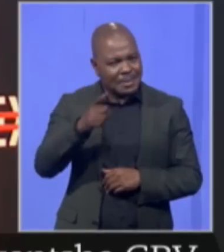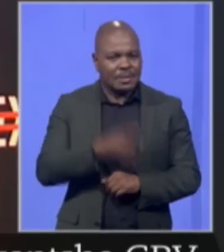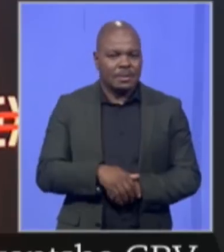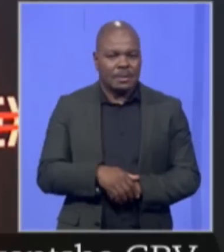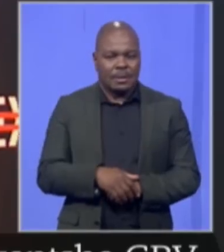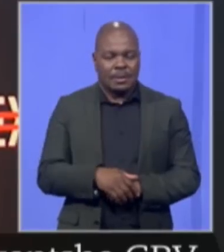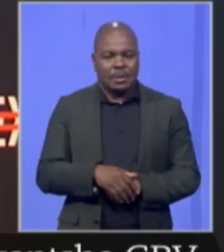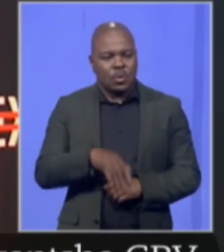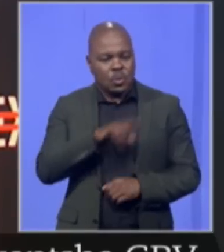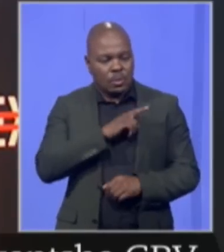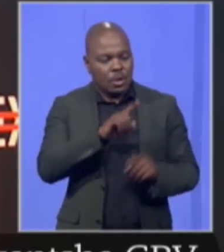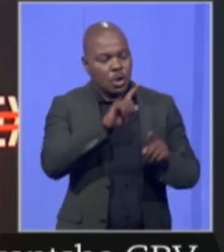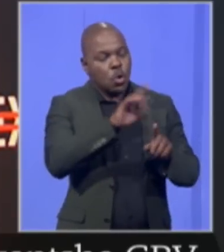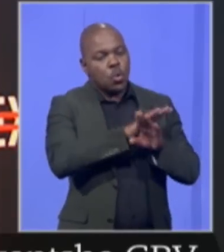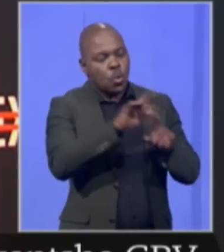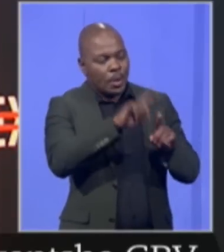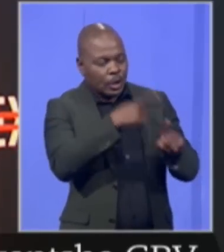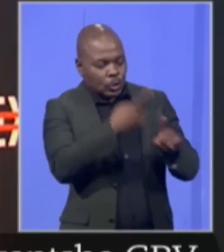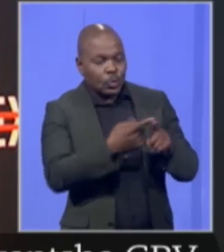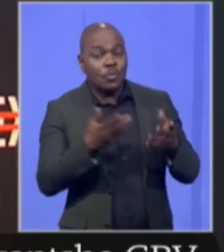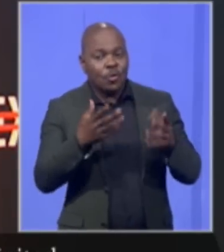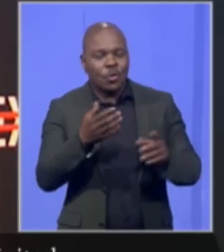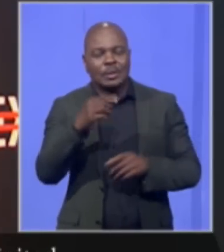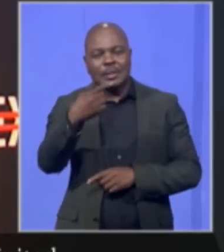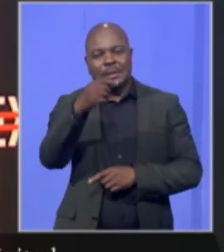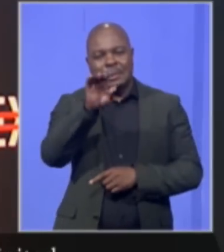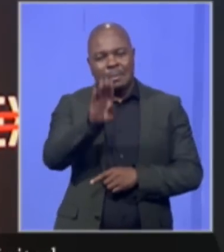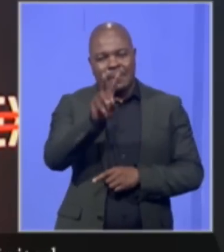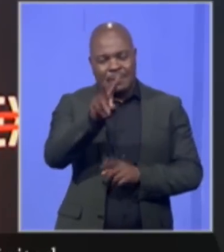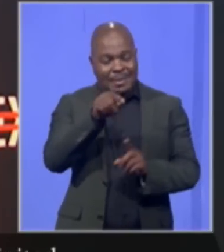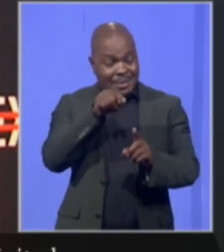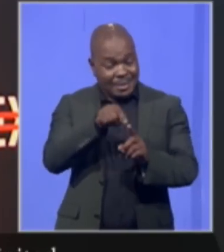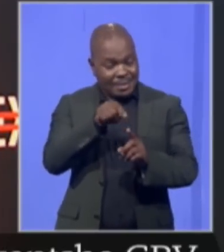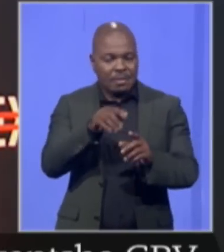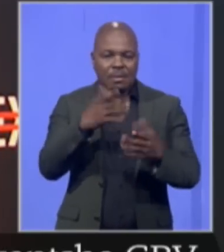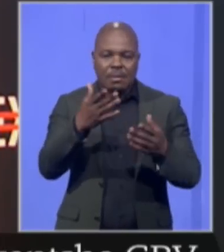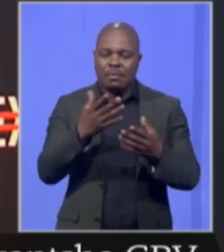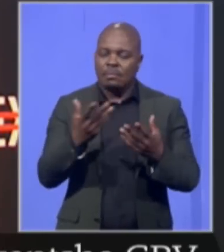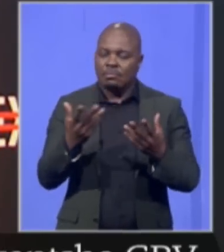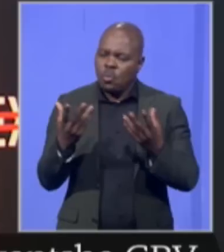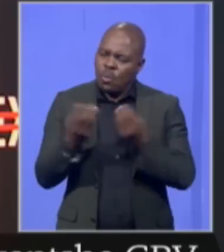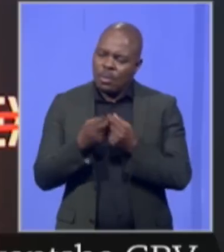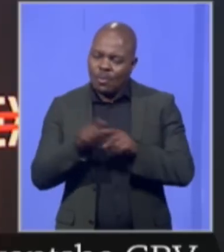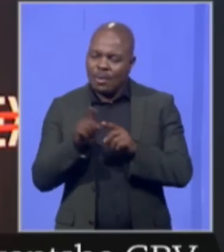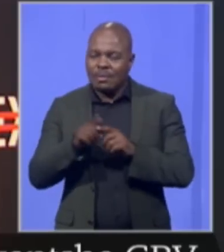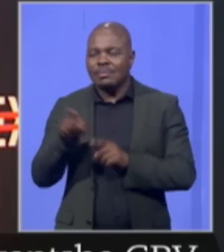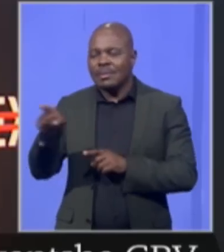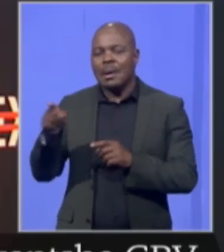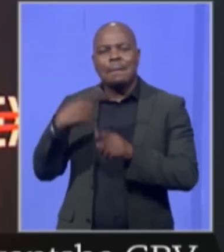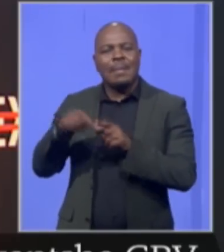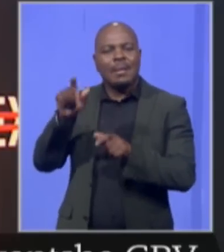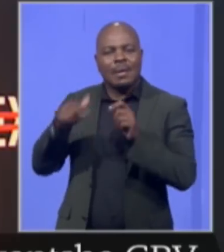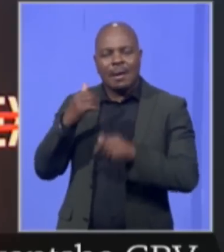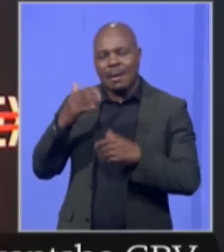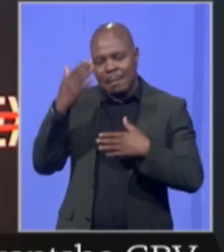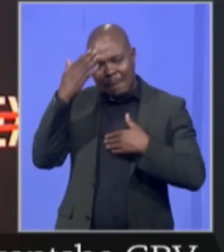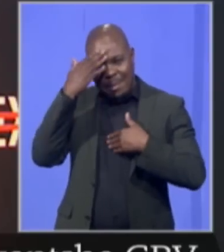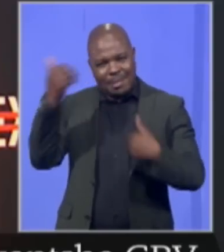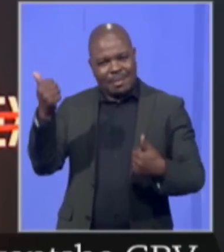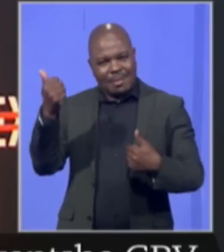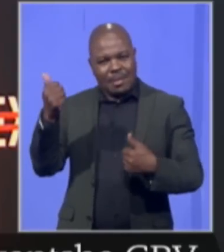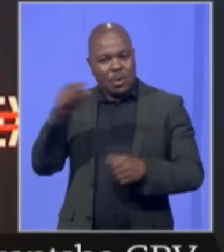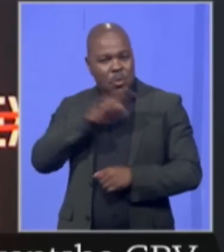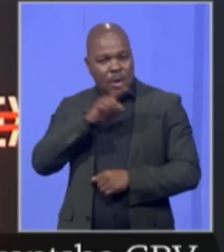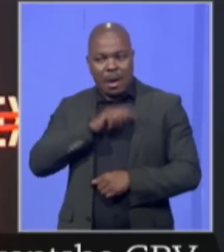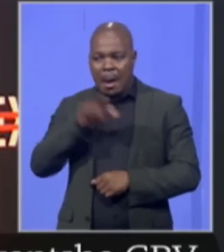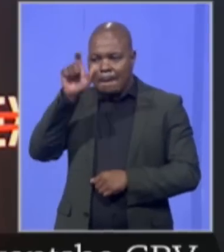no excuse against gender-based violence. It also goes hand in hand with the mental health of the players because no one is being born like that